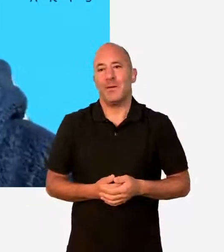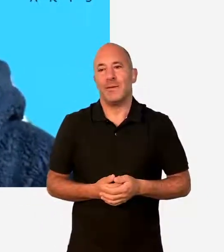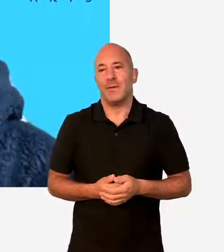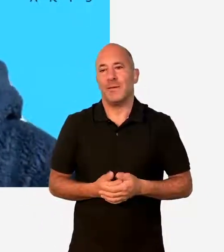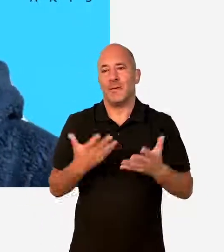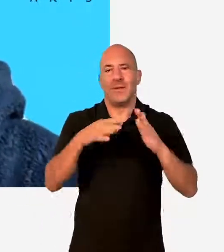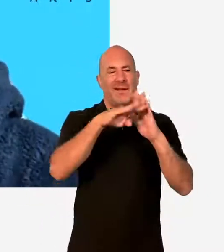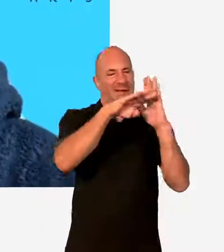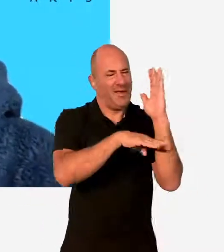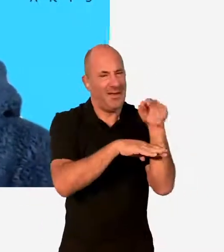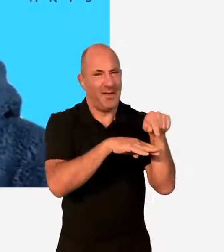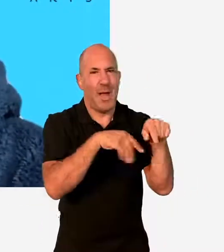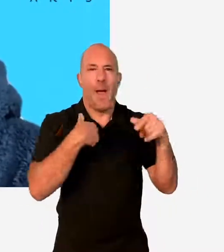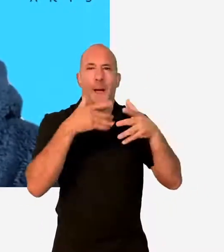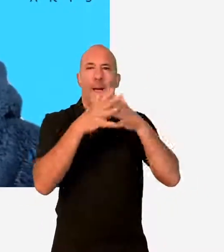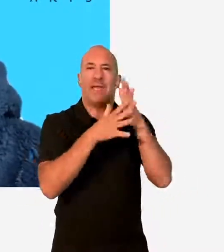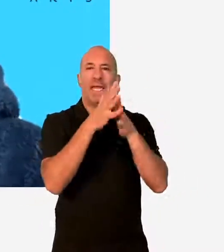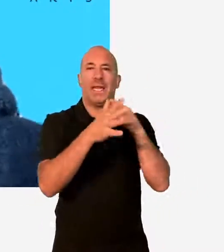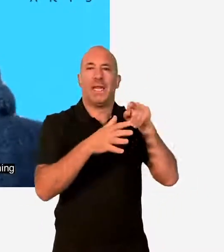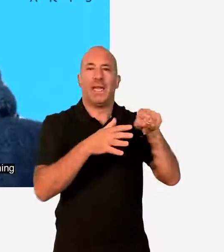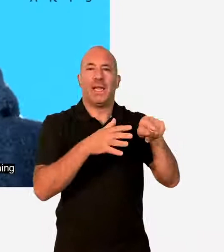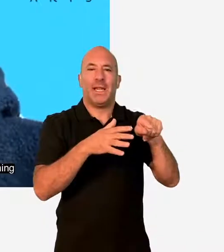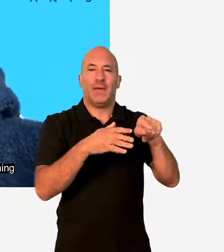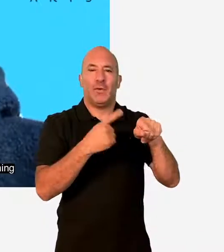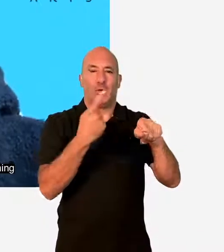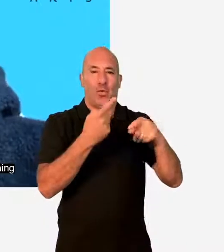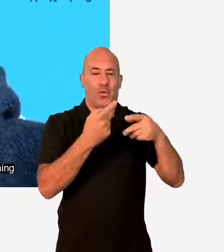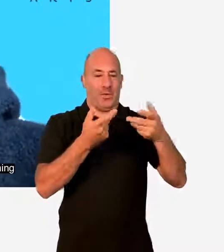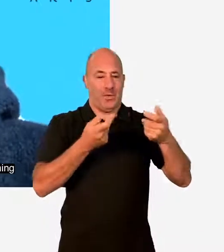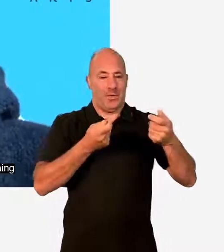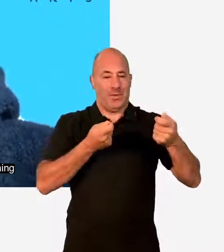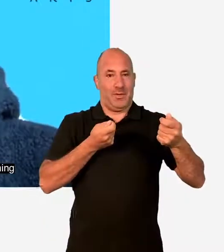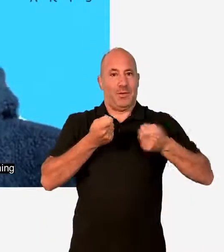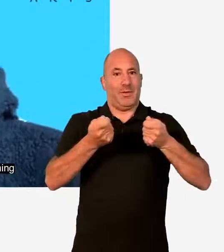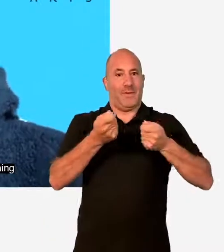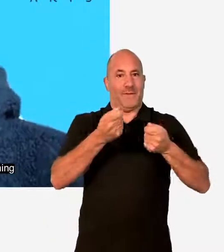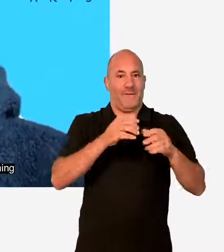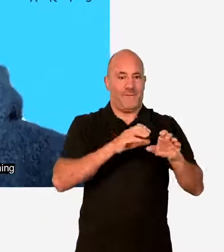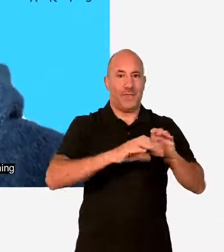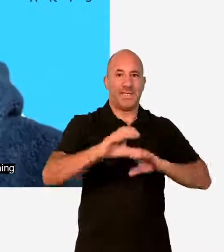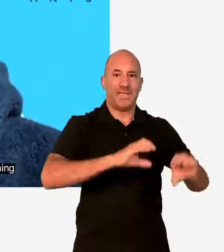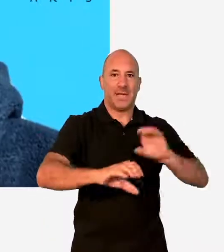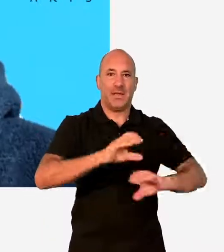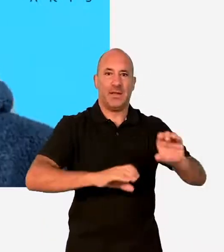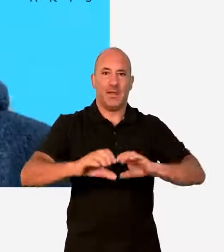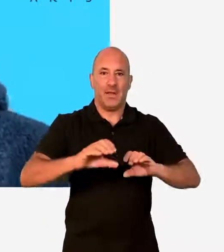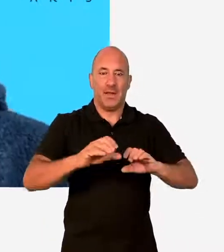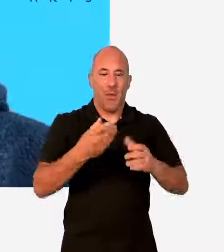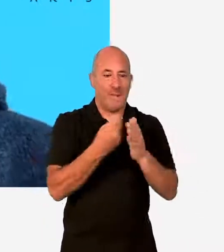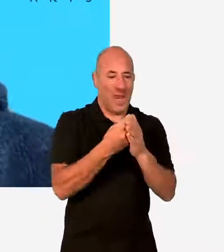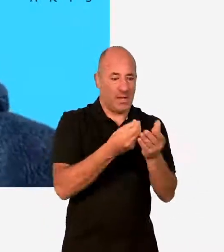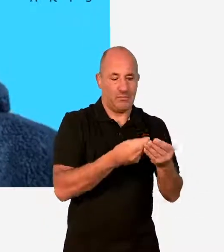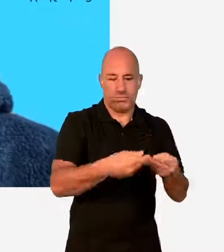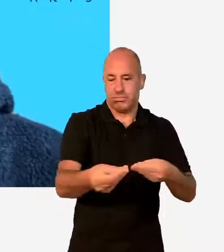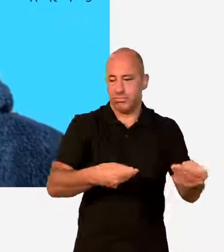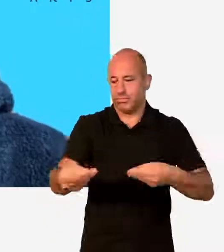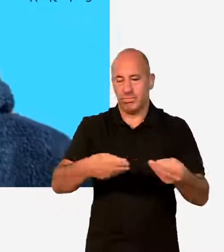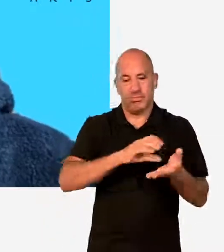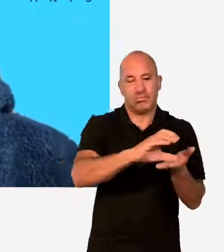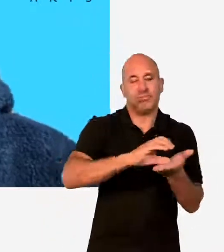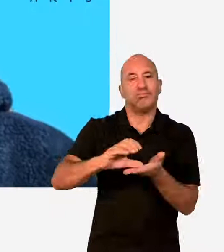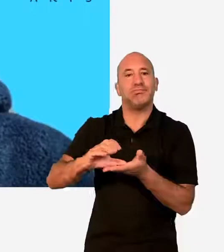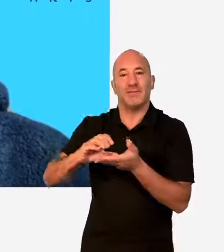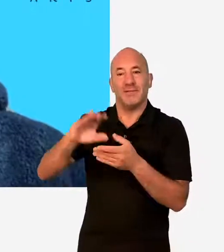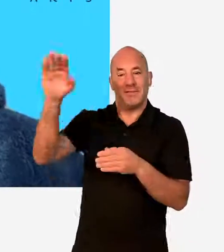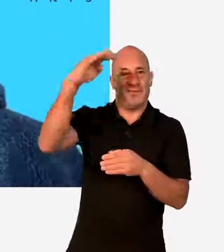help people lower down. And I say lower down, I mean those not running or giving